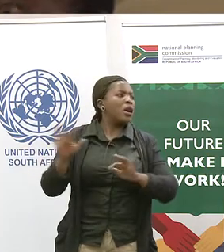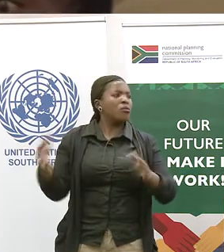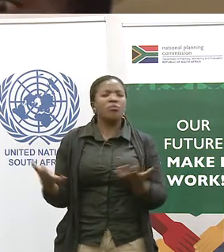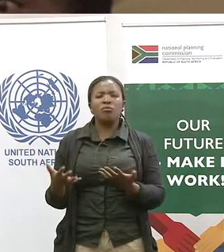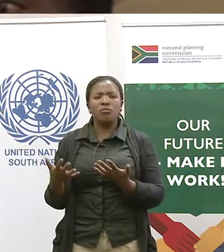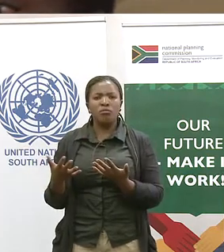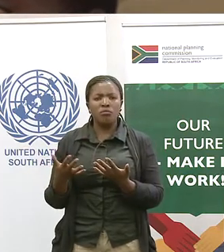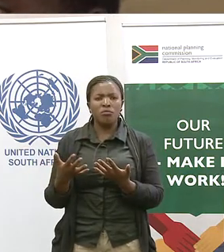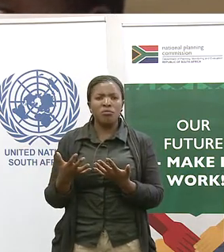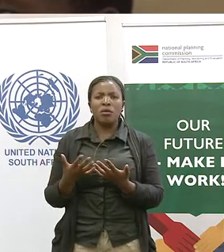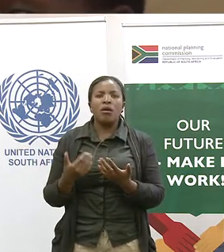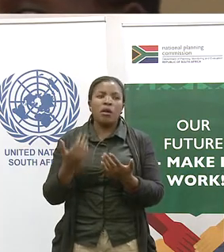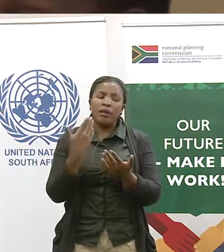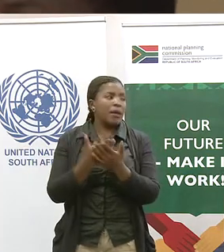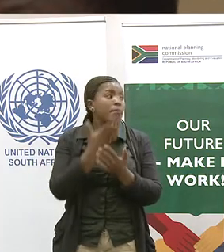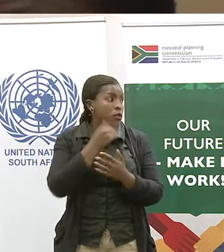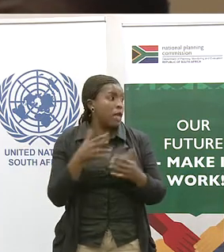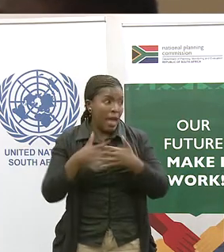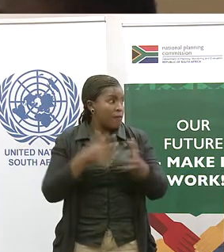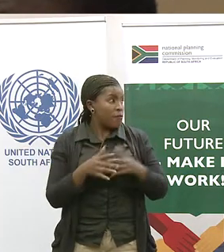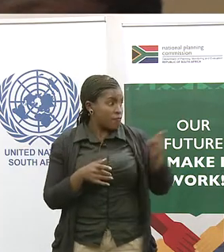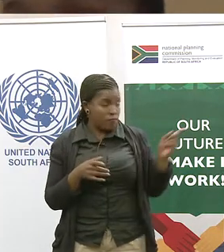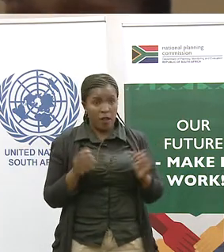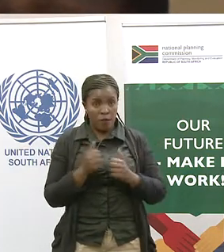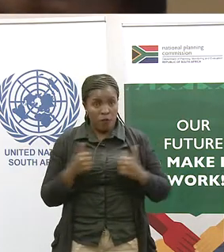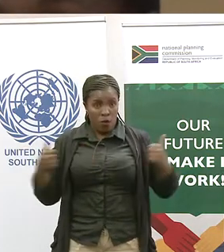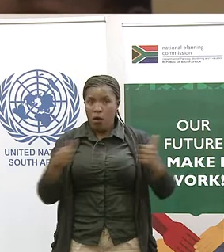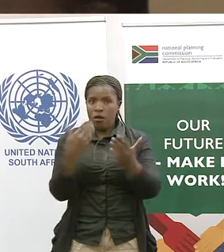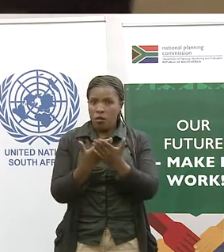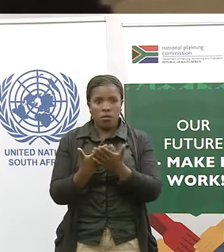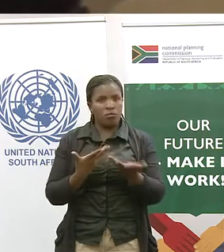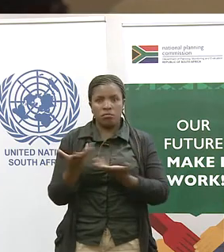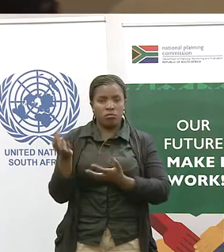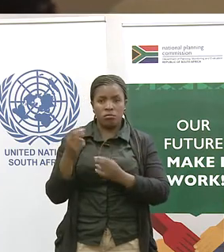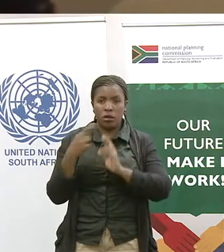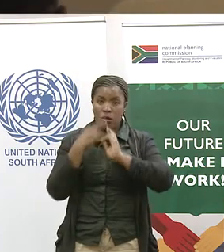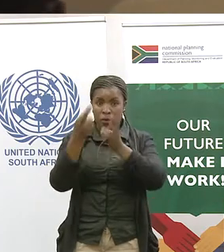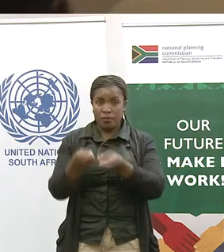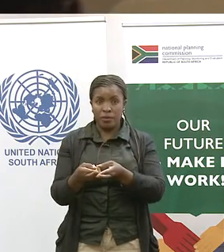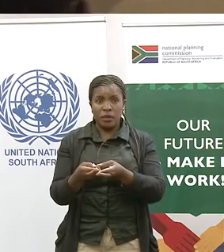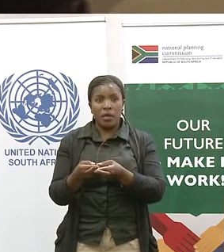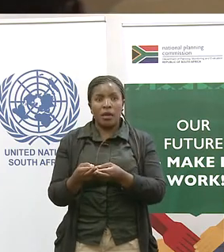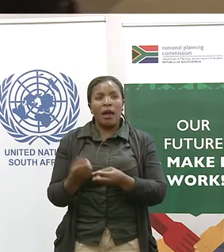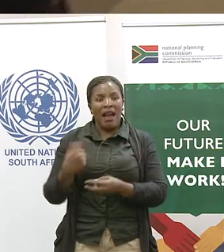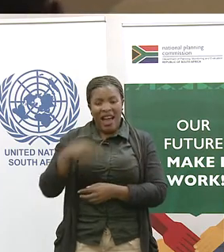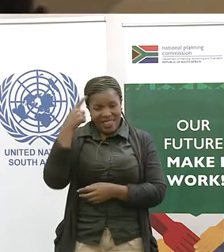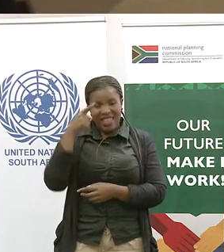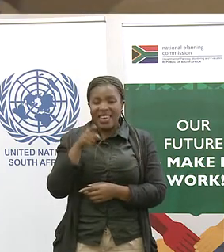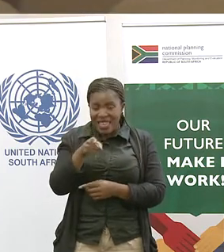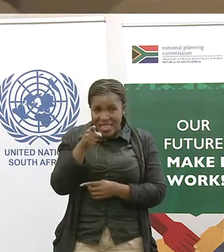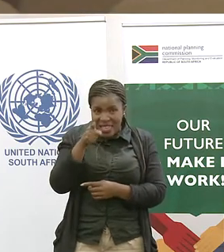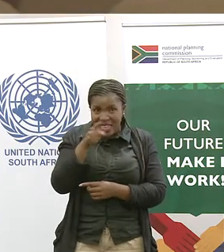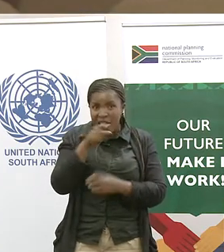It's for any panel member to reflect on. For me, that's the biggest indicator, TM. So that we